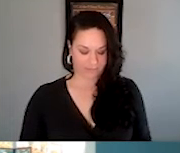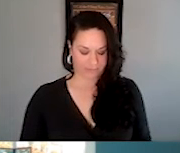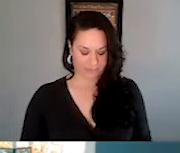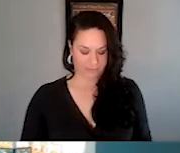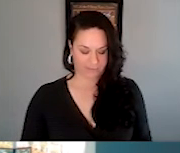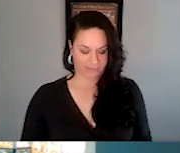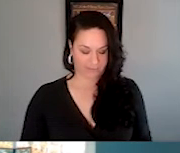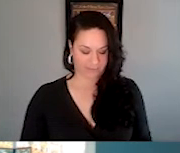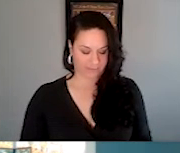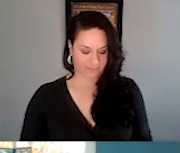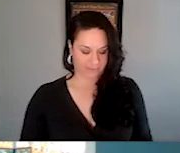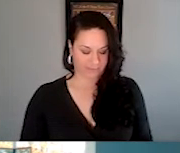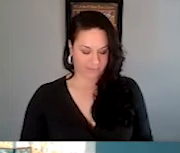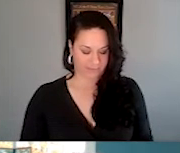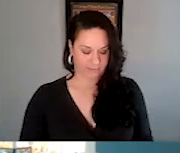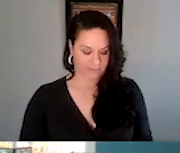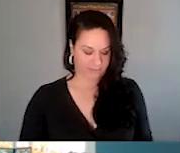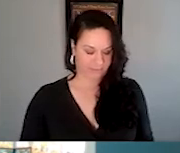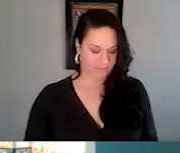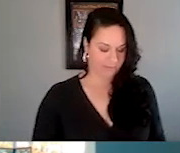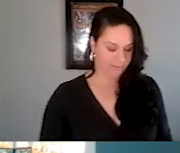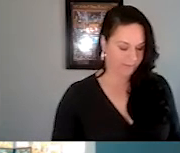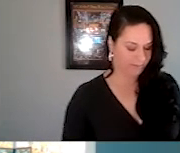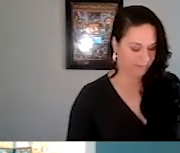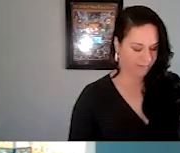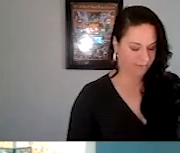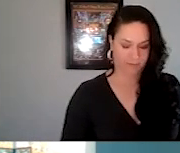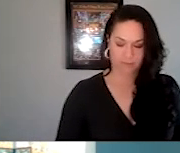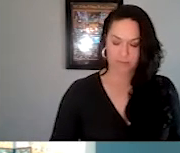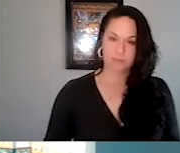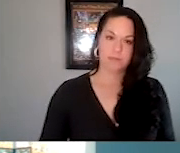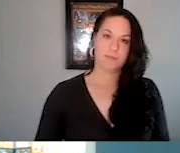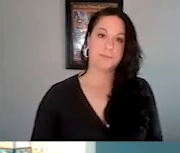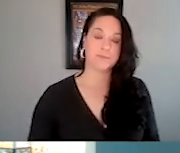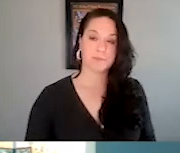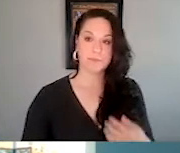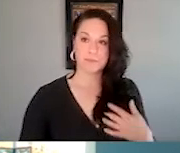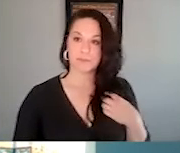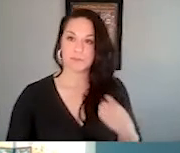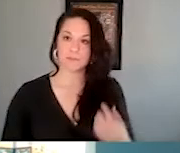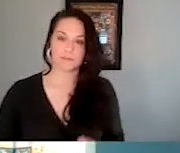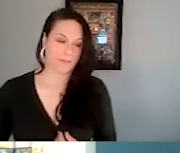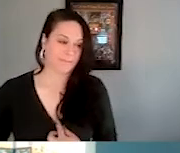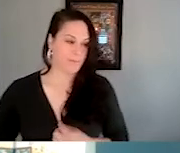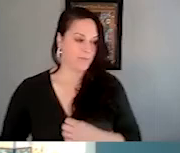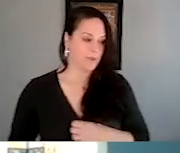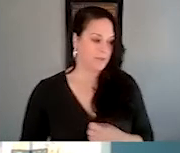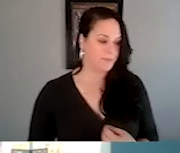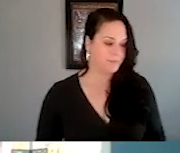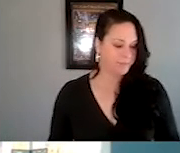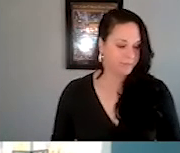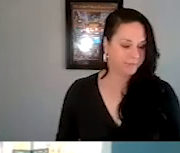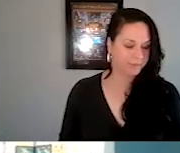around it. But although the DEA says that it's not legal at the federal level,